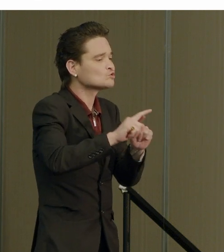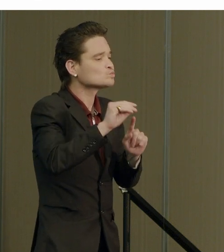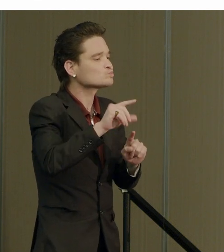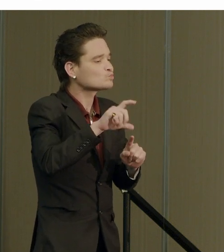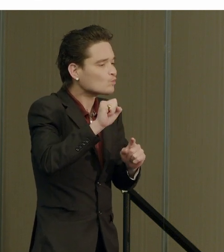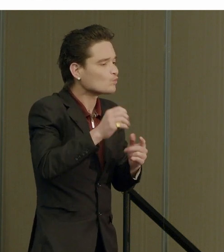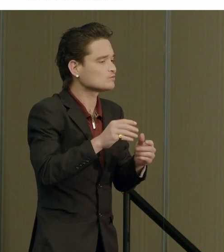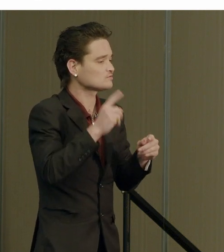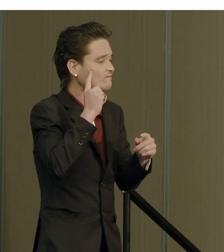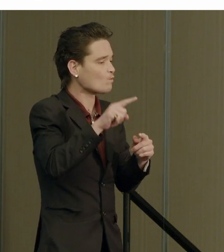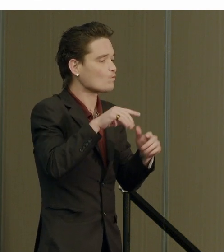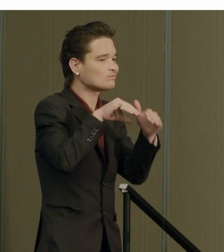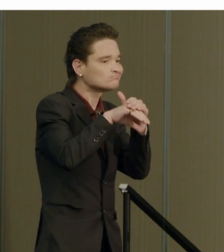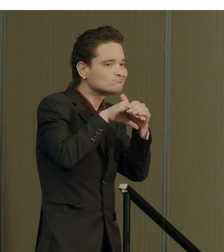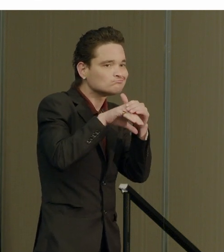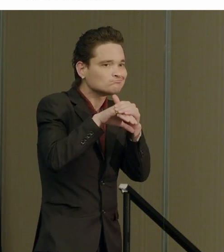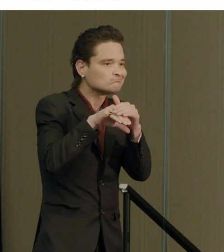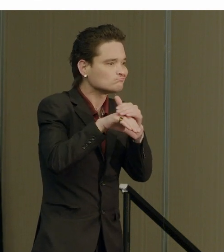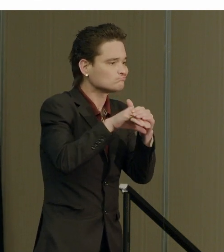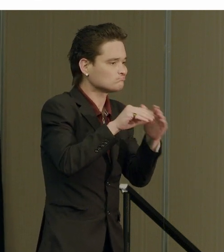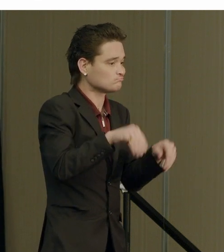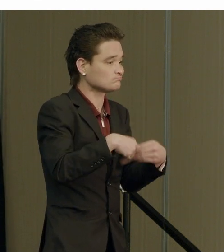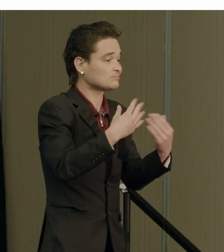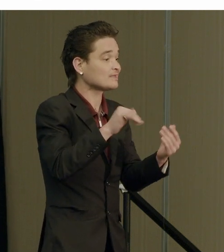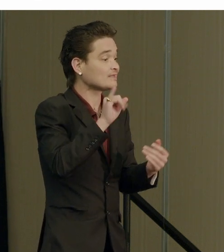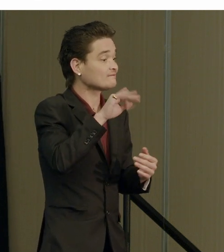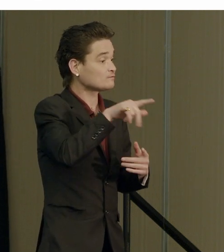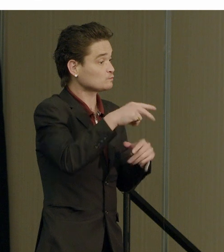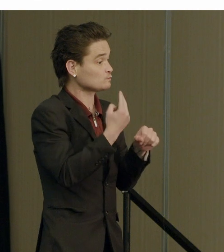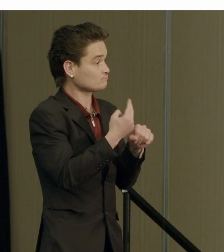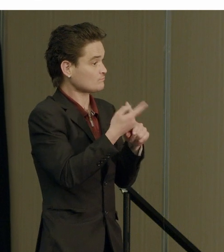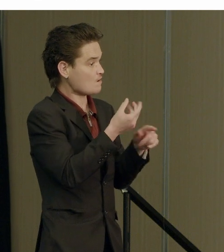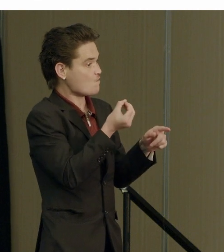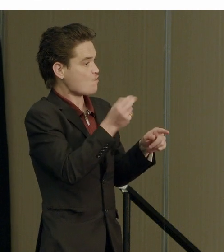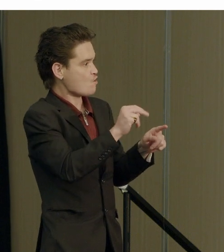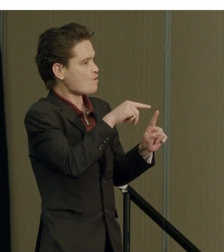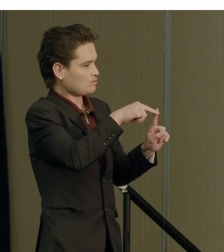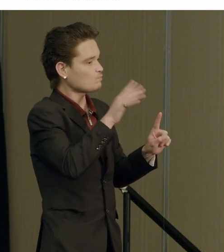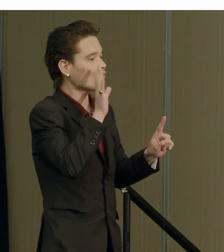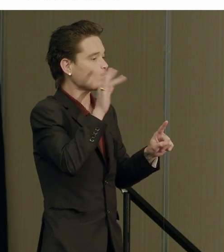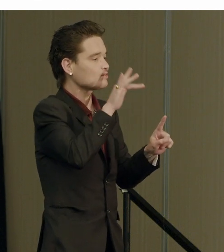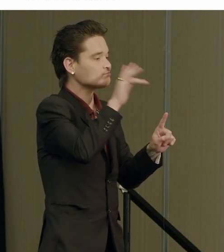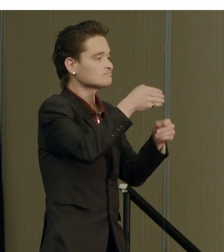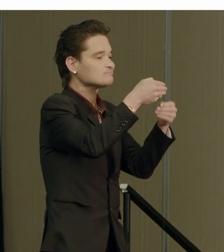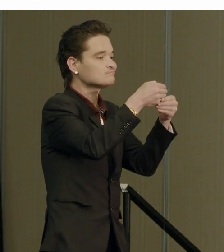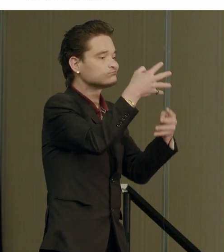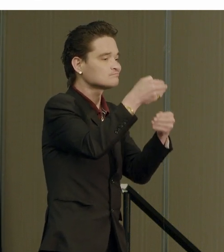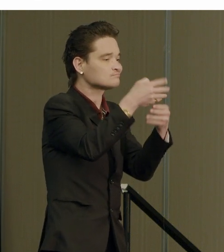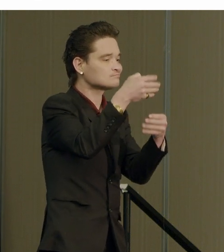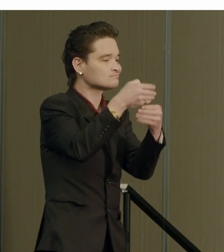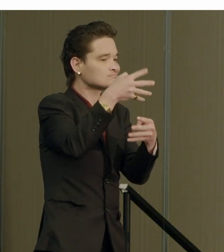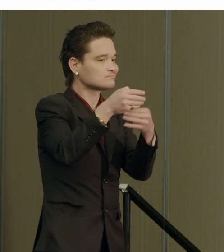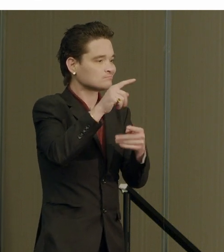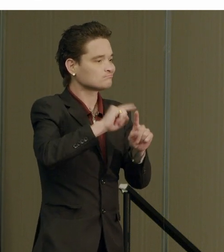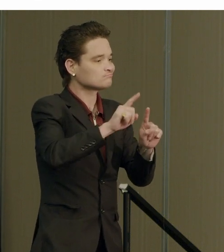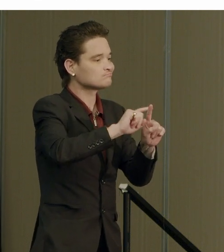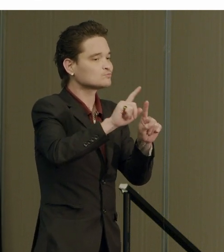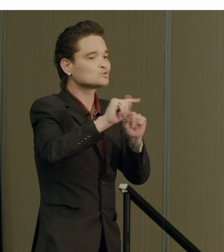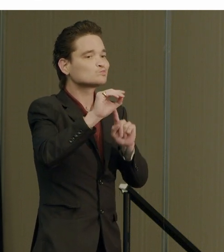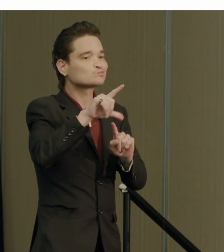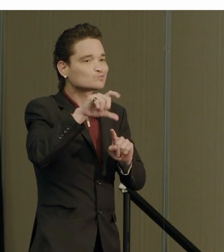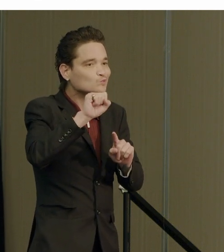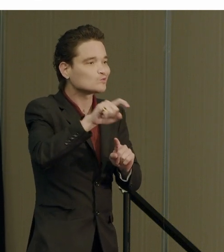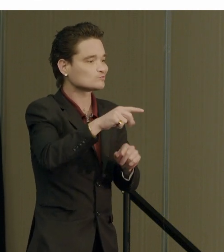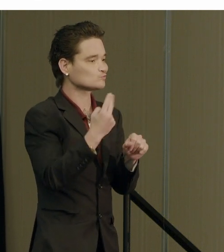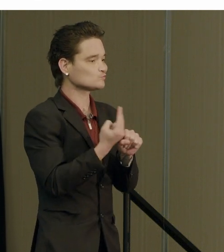on across the editors, you'll actually see a nice little accessibility menu in our toolbar, and that can go in and show you a variety of capabilities, especially for